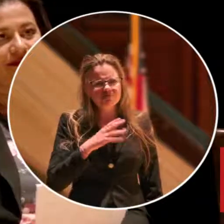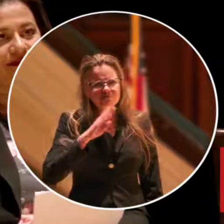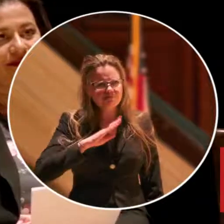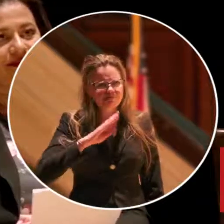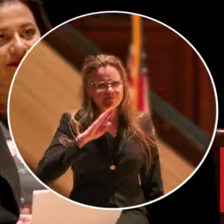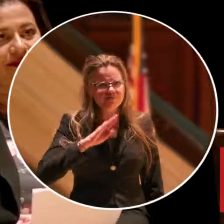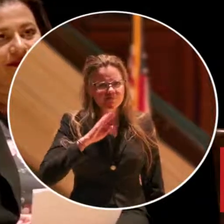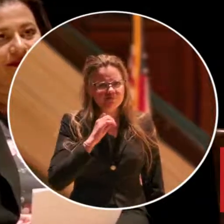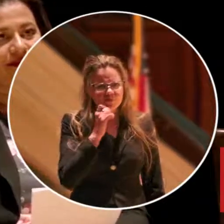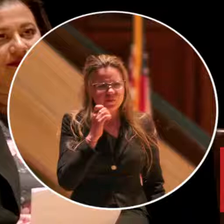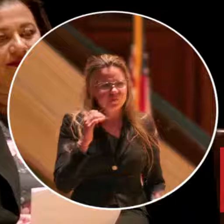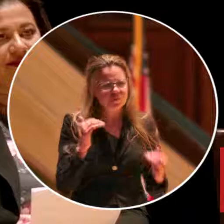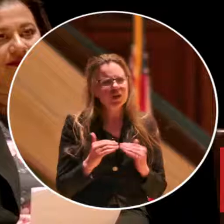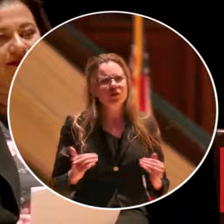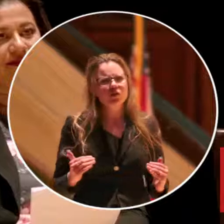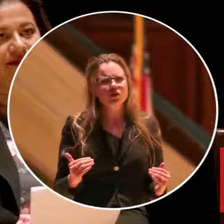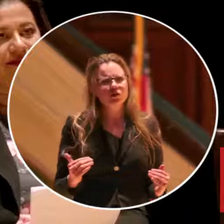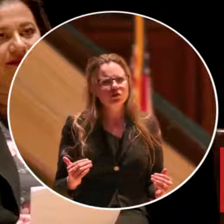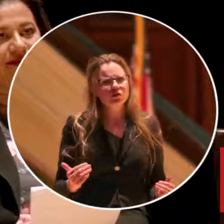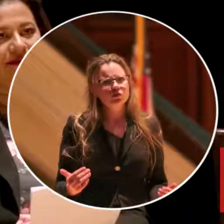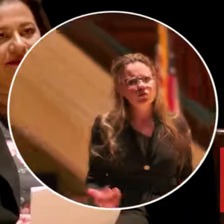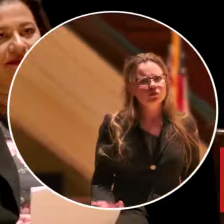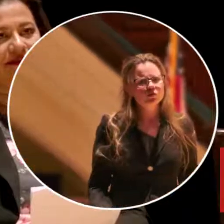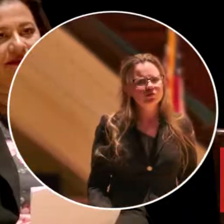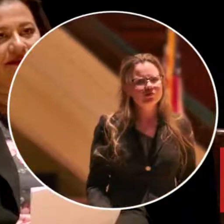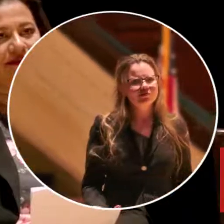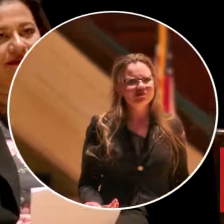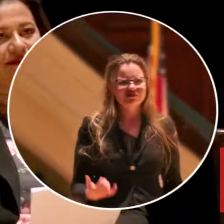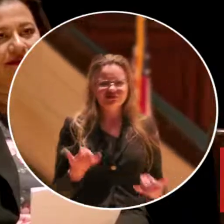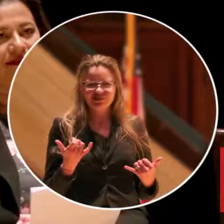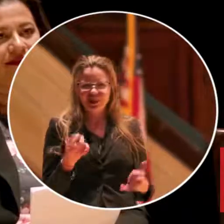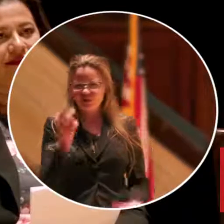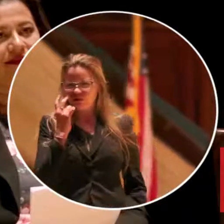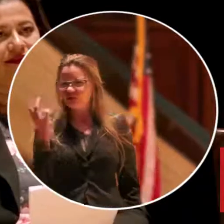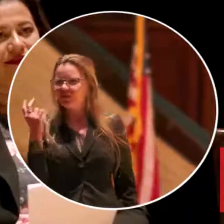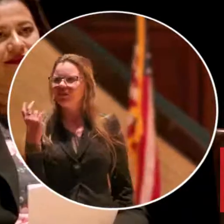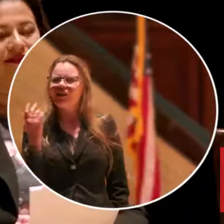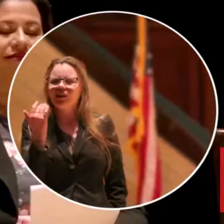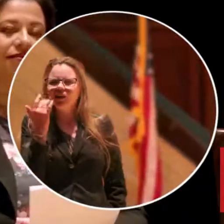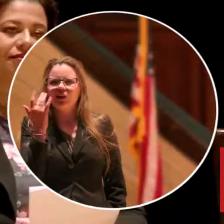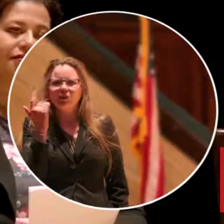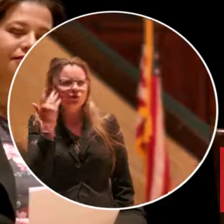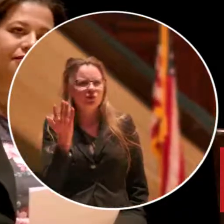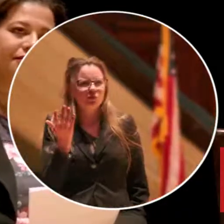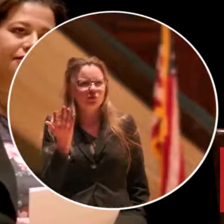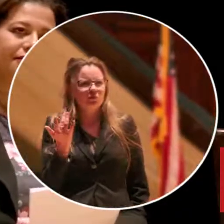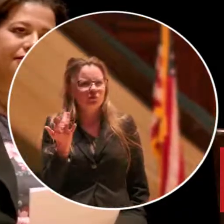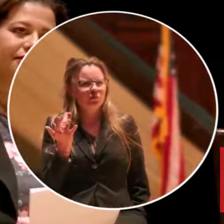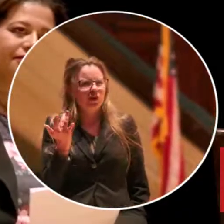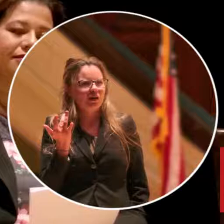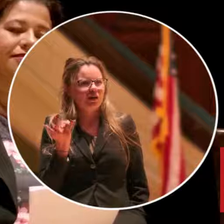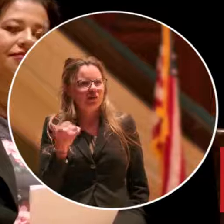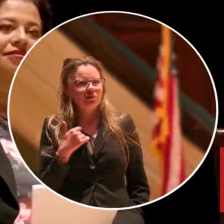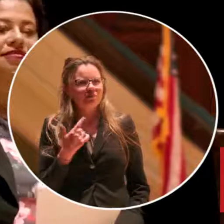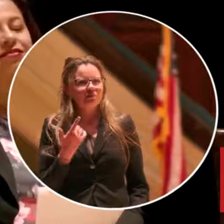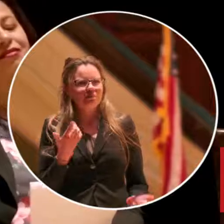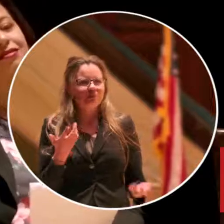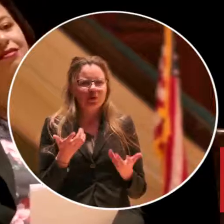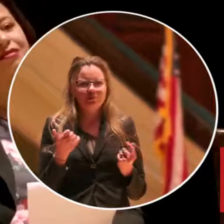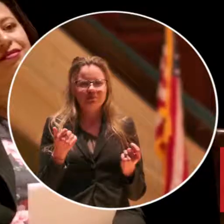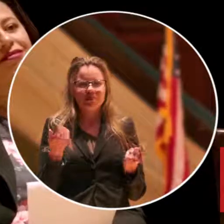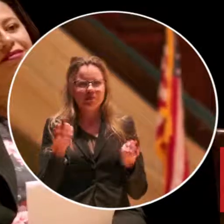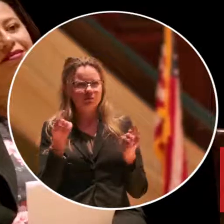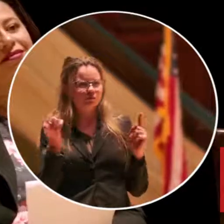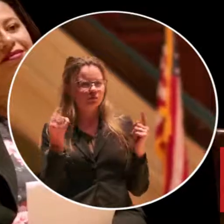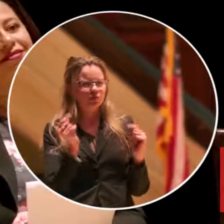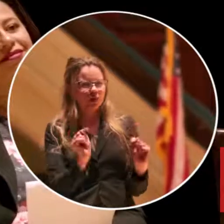all. I no longer recall what it was that I wanted so badly to do, but she was generally a reasonable woman, so